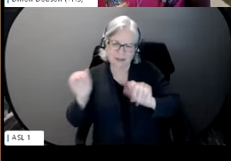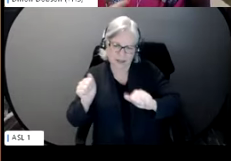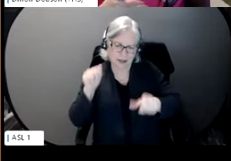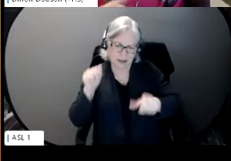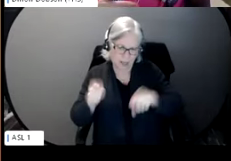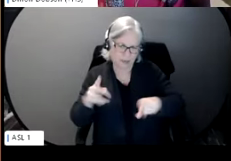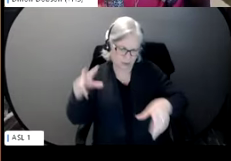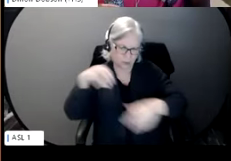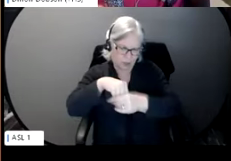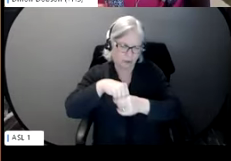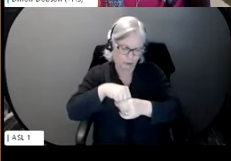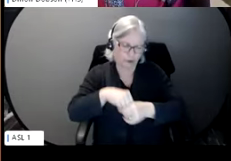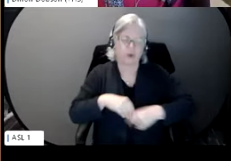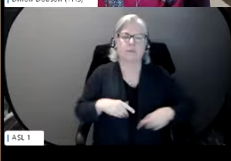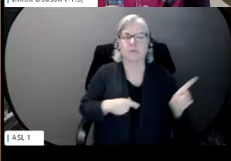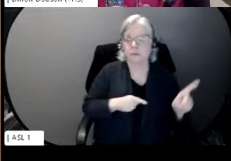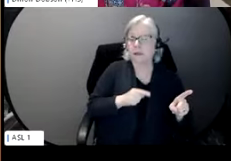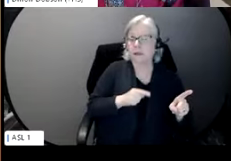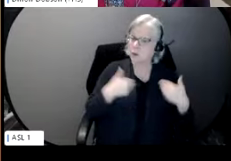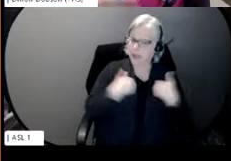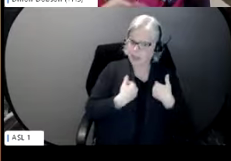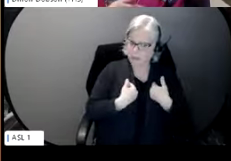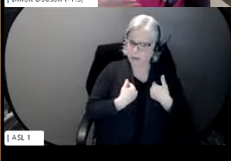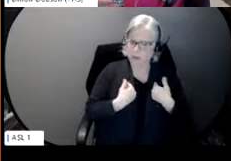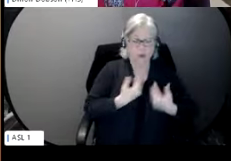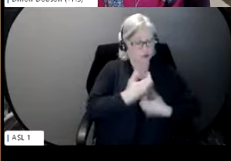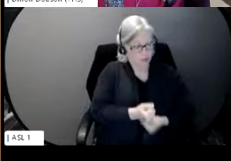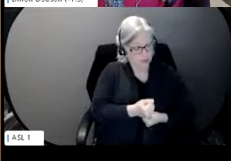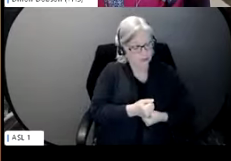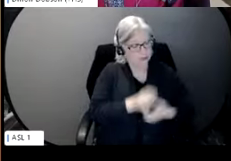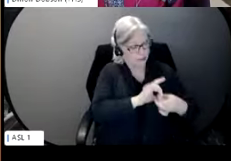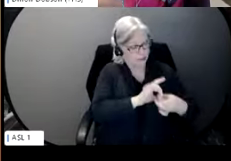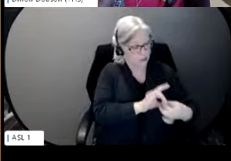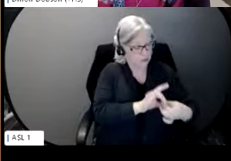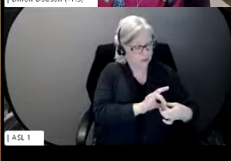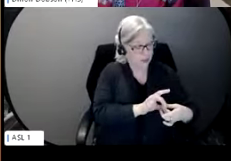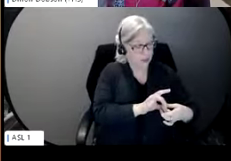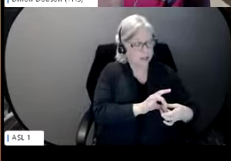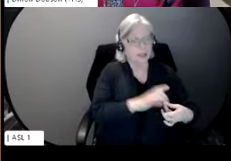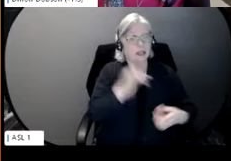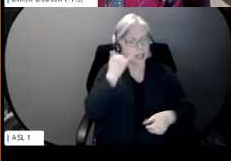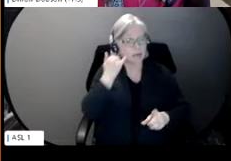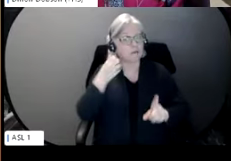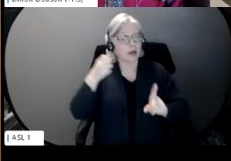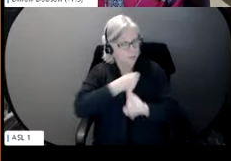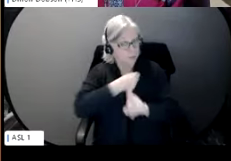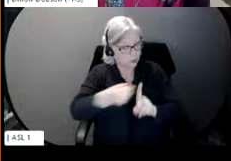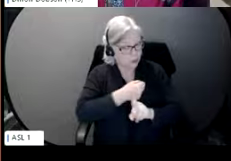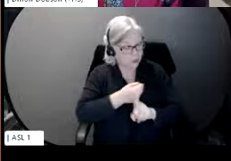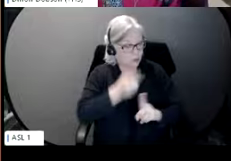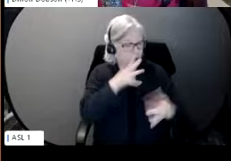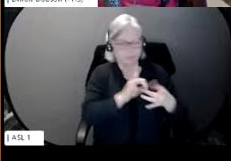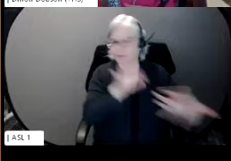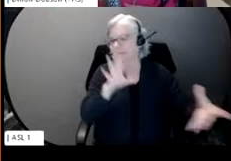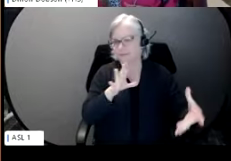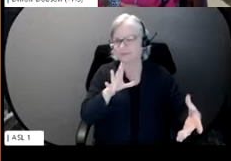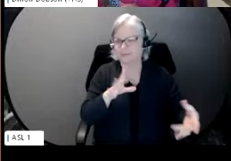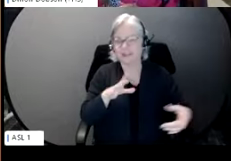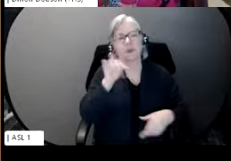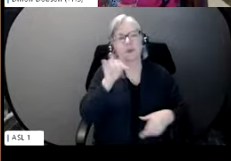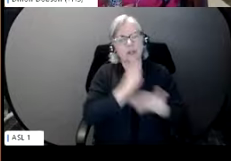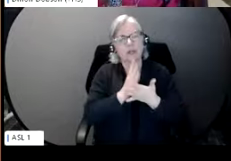about, is typically one of care, trust, and mutual affection, abuse will fracture this. And so the violence link refers to the connection between